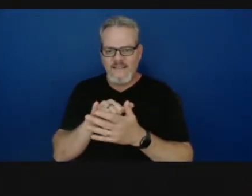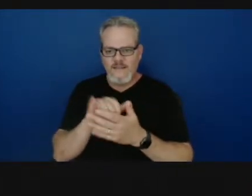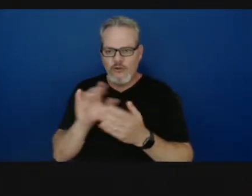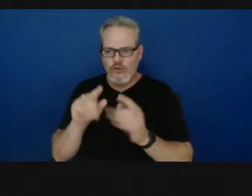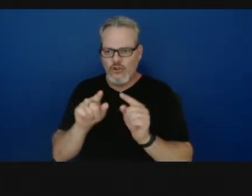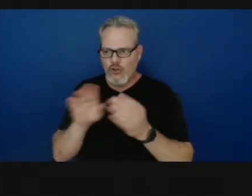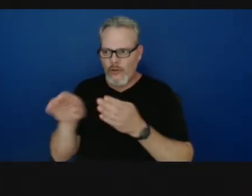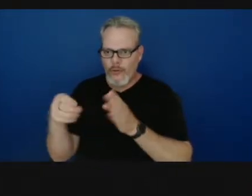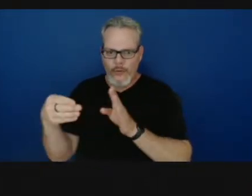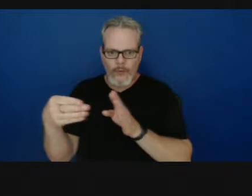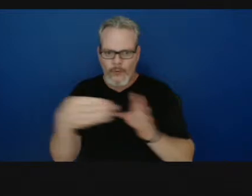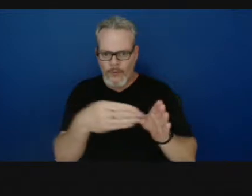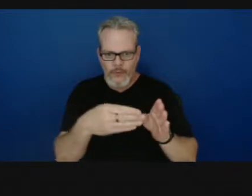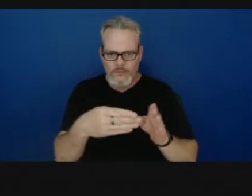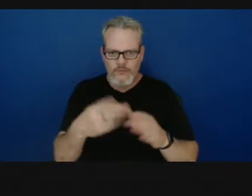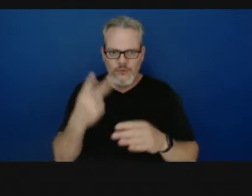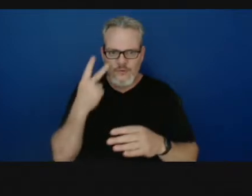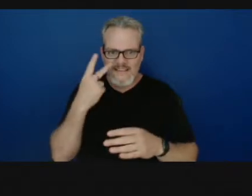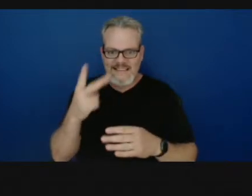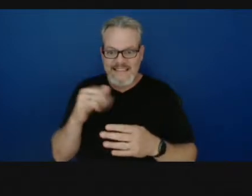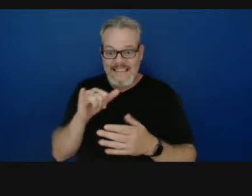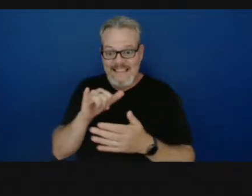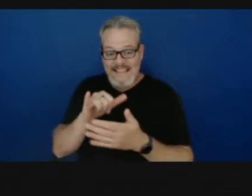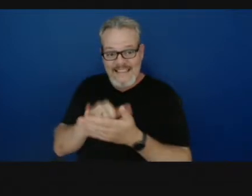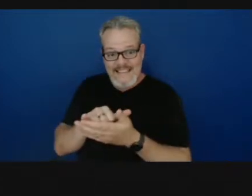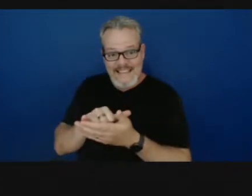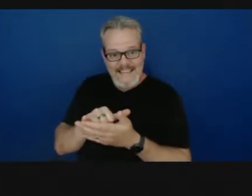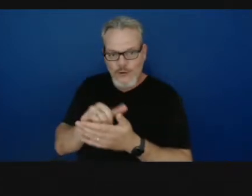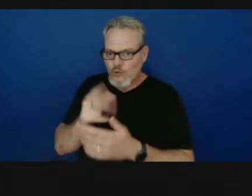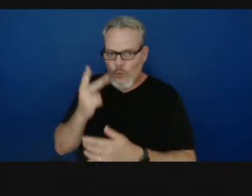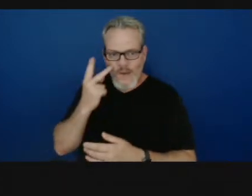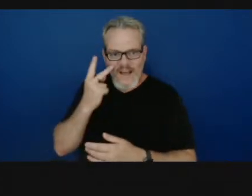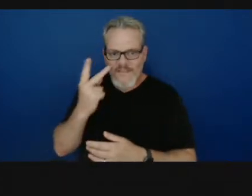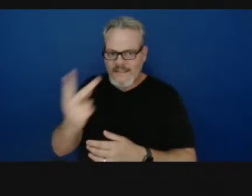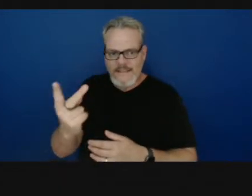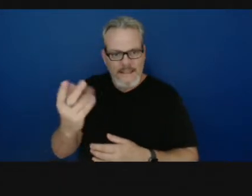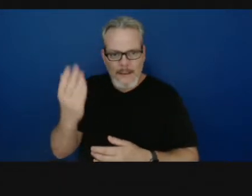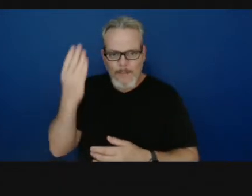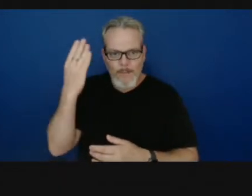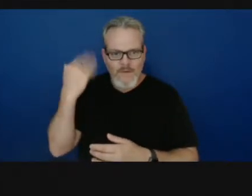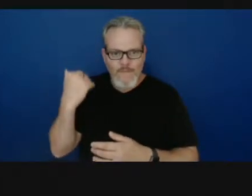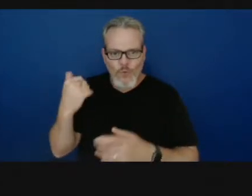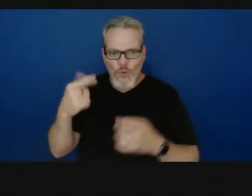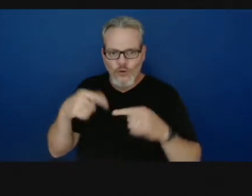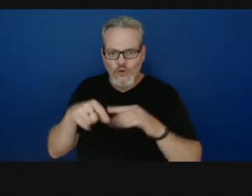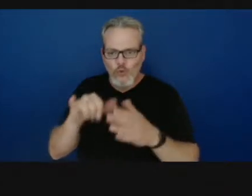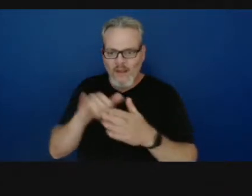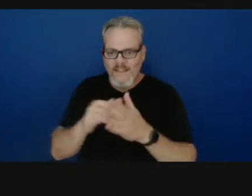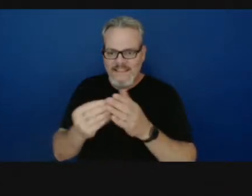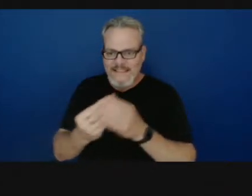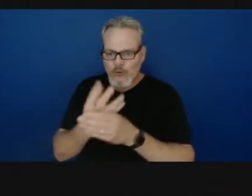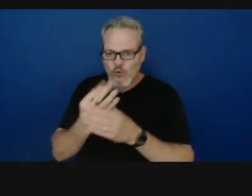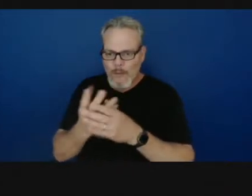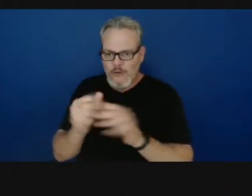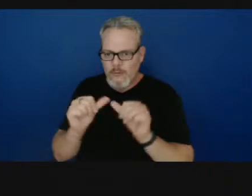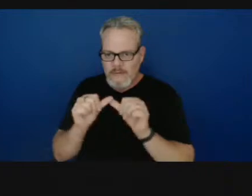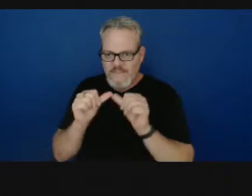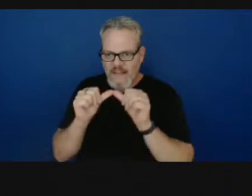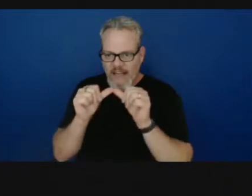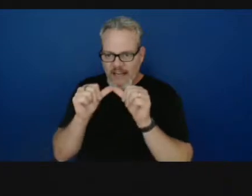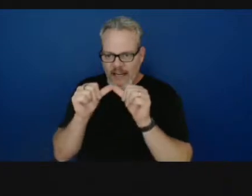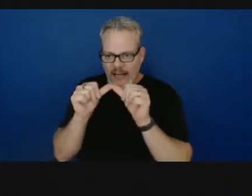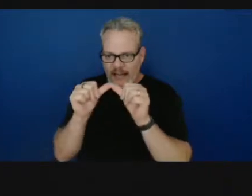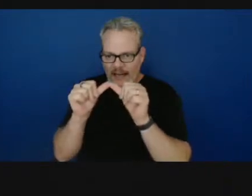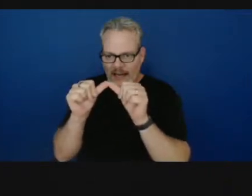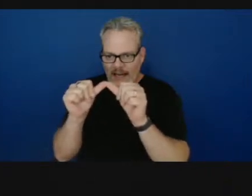itself. Now we haven't seen this before in this eruption. It's been very stable lava channel up until